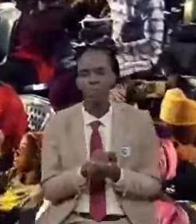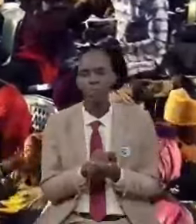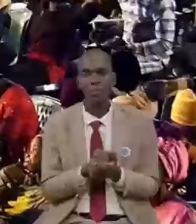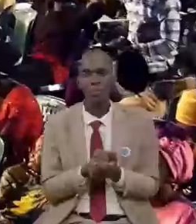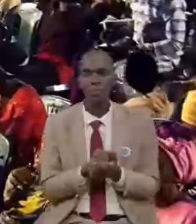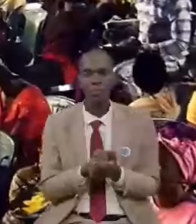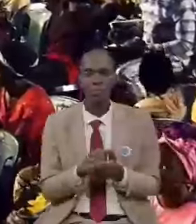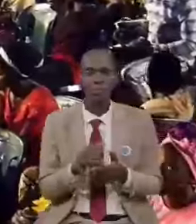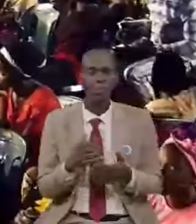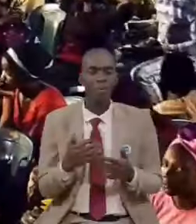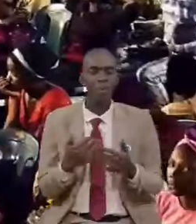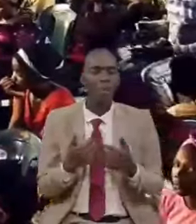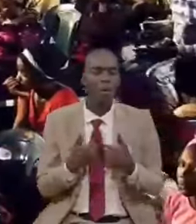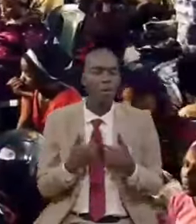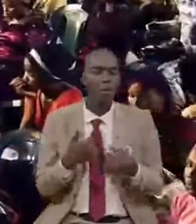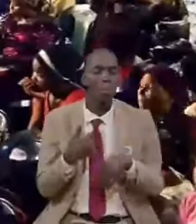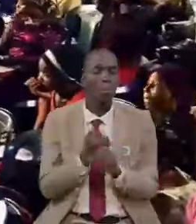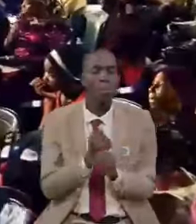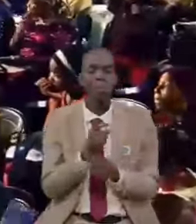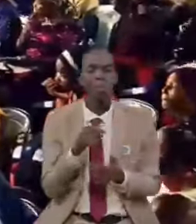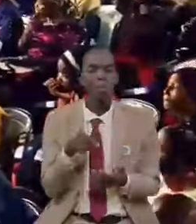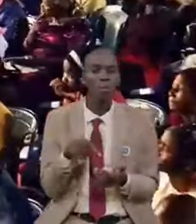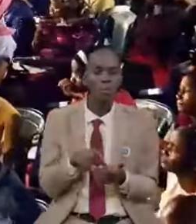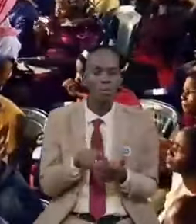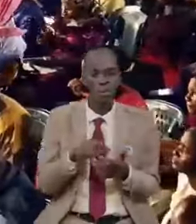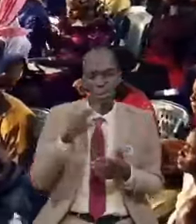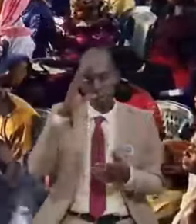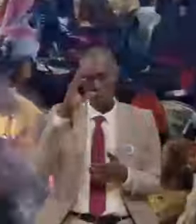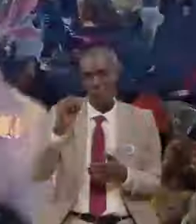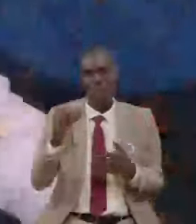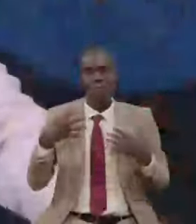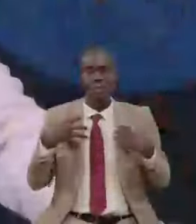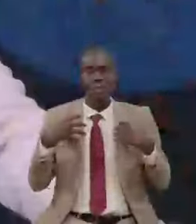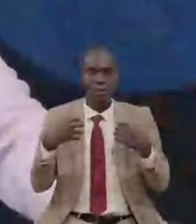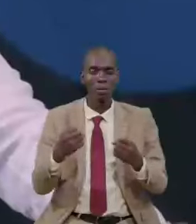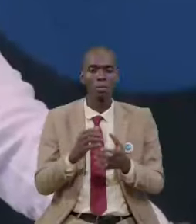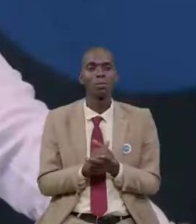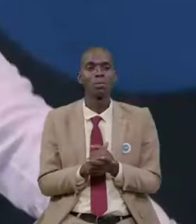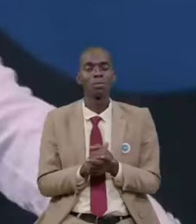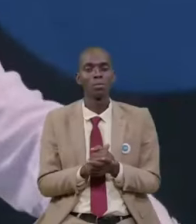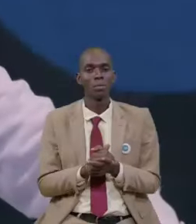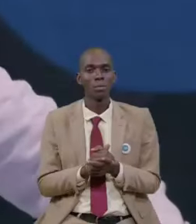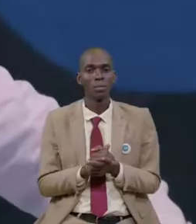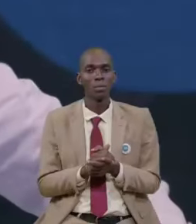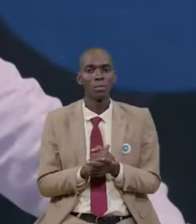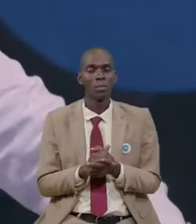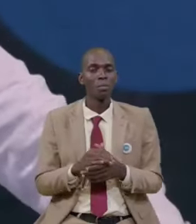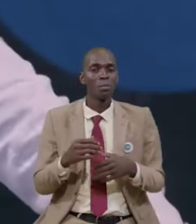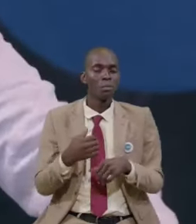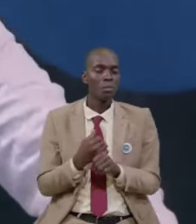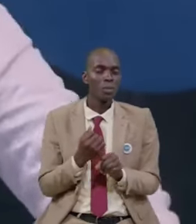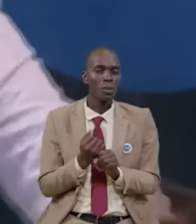this man whole, made this man strong, made this